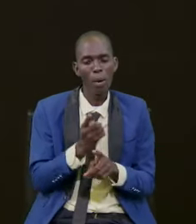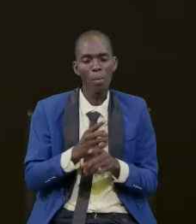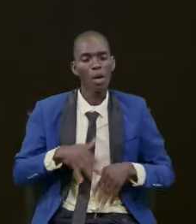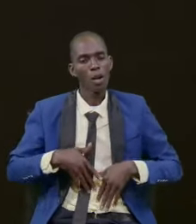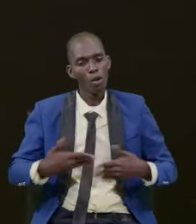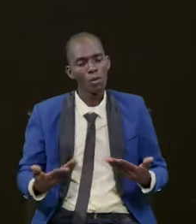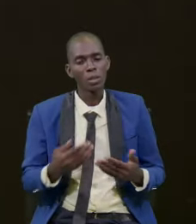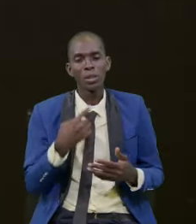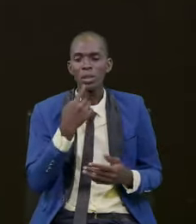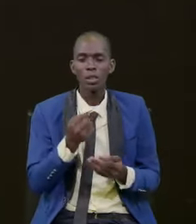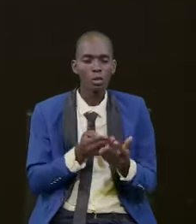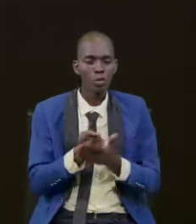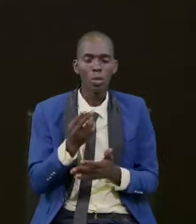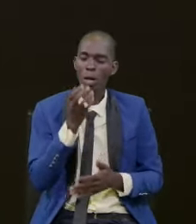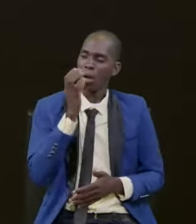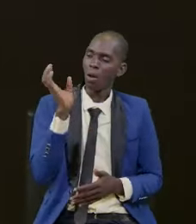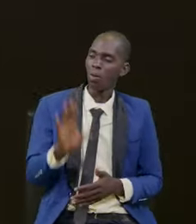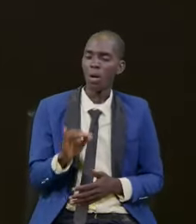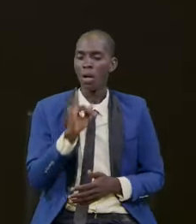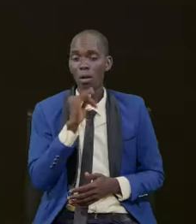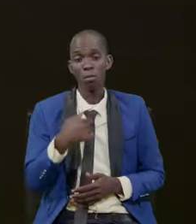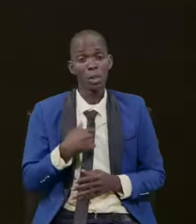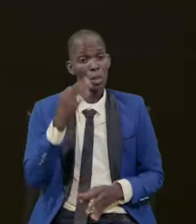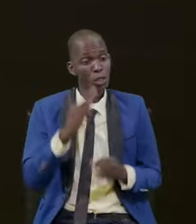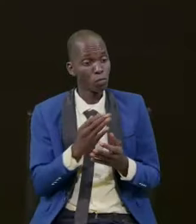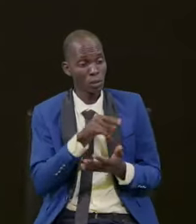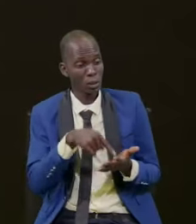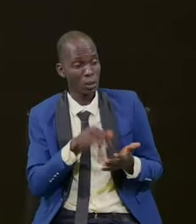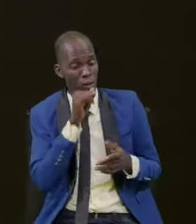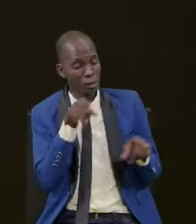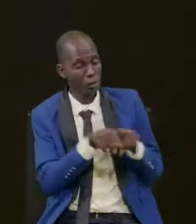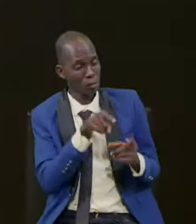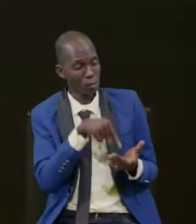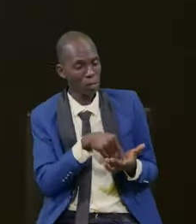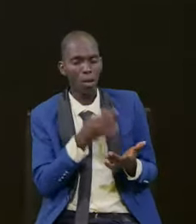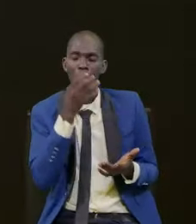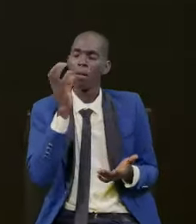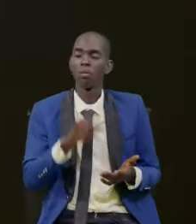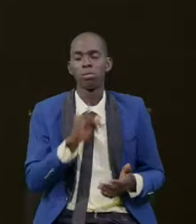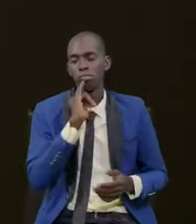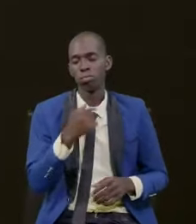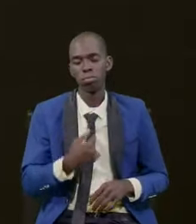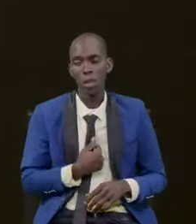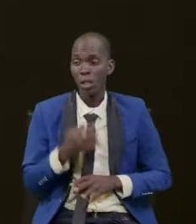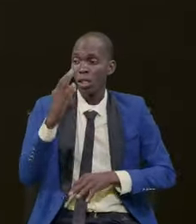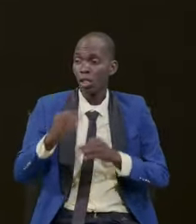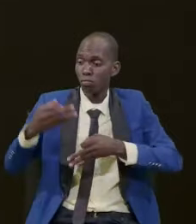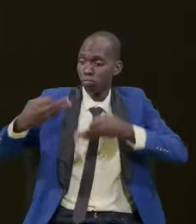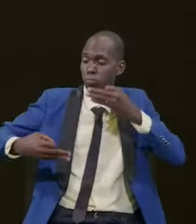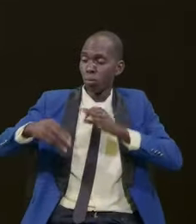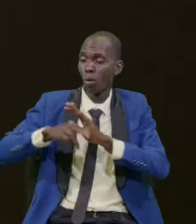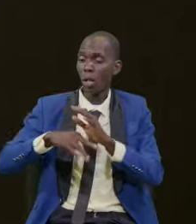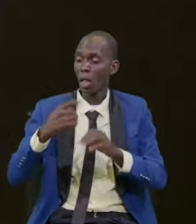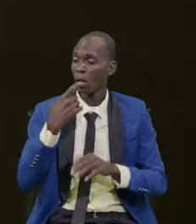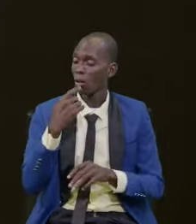me if this is like that. Woe is me if the judgment of the tongue is like